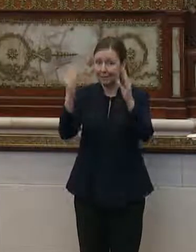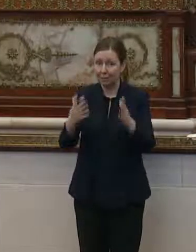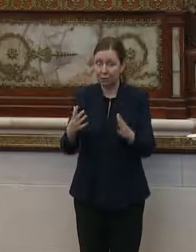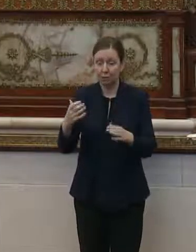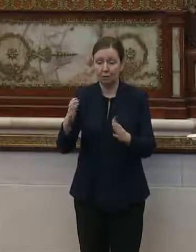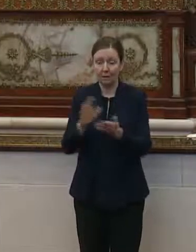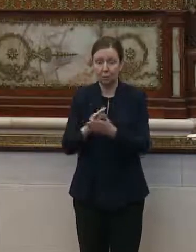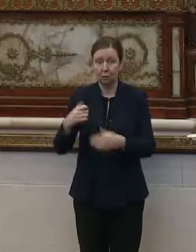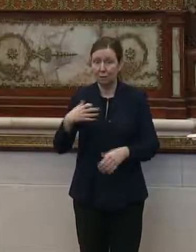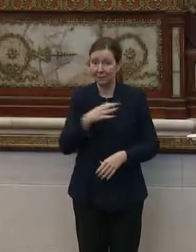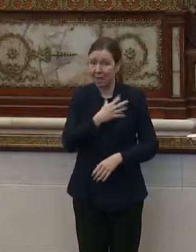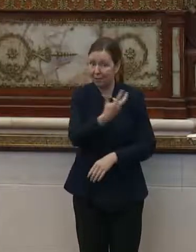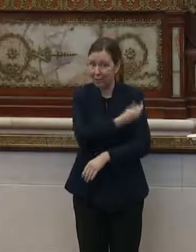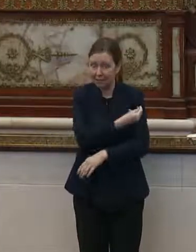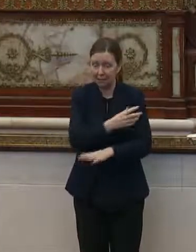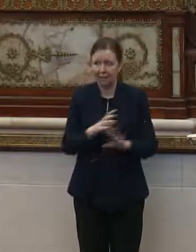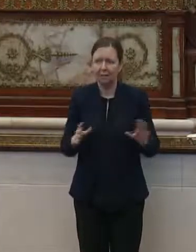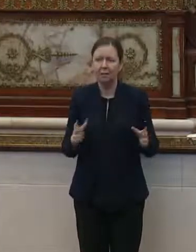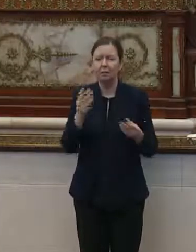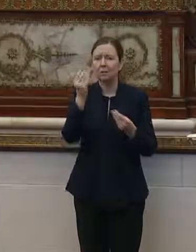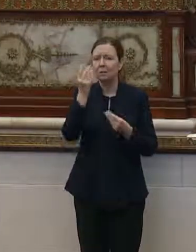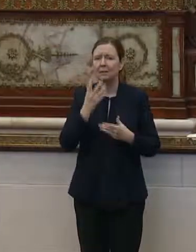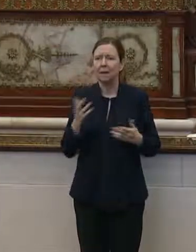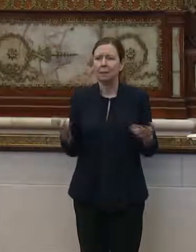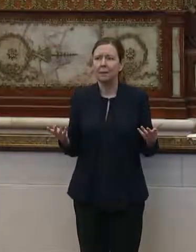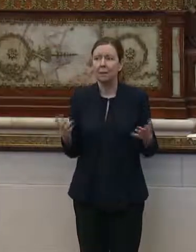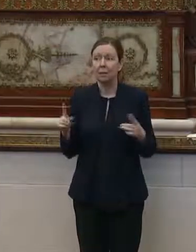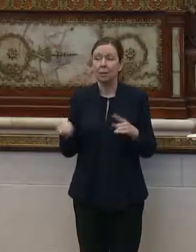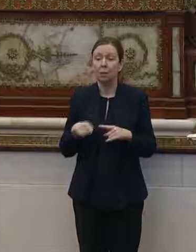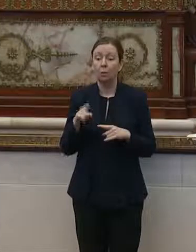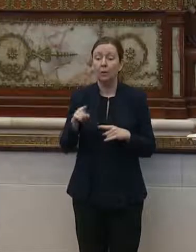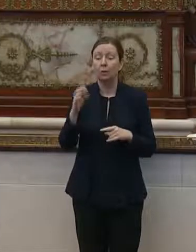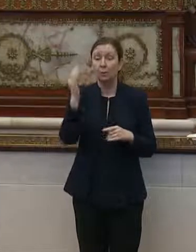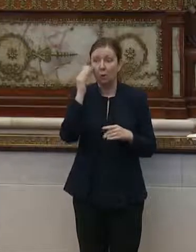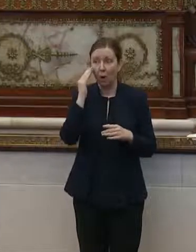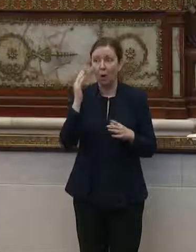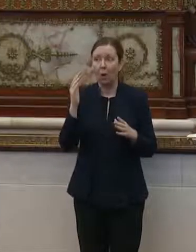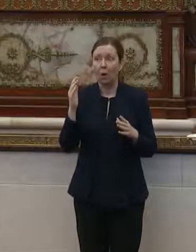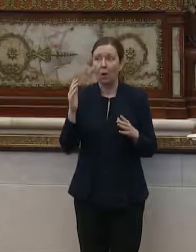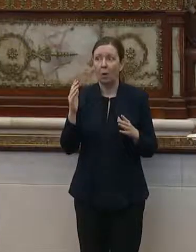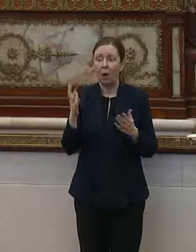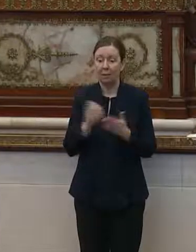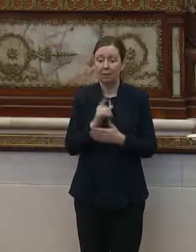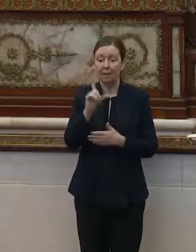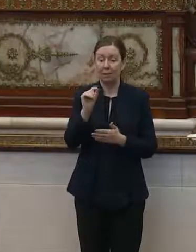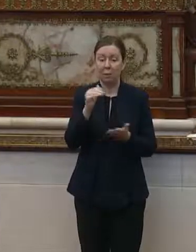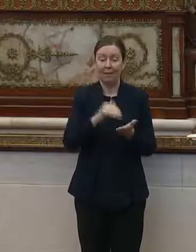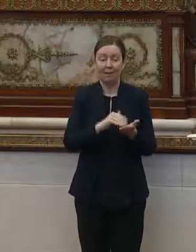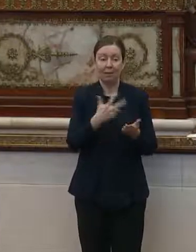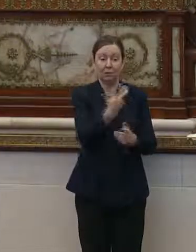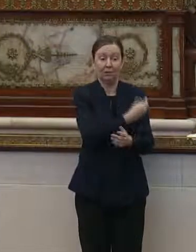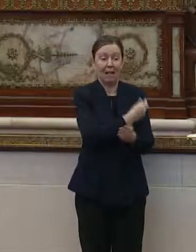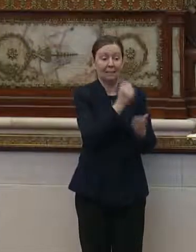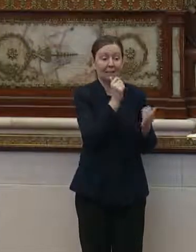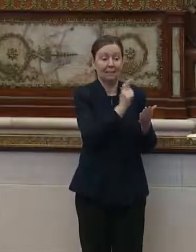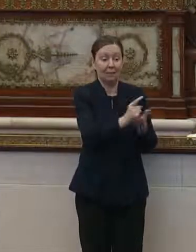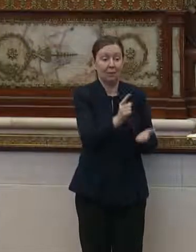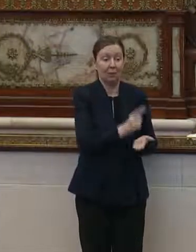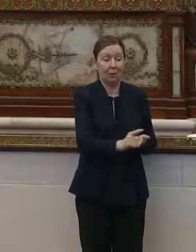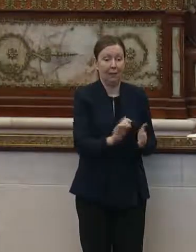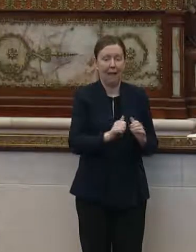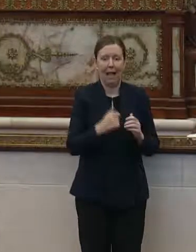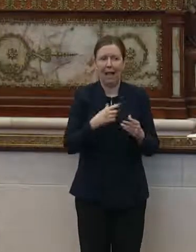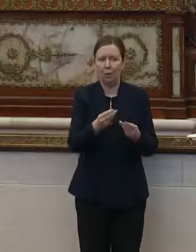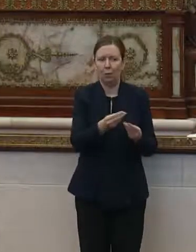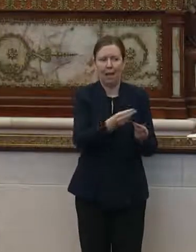done to other folks? Like, tell me, when you know I'm getting 20,000 a week, how do I distribute it? Why do